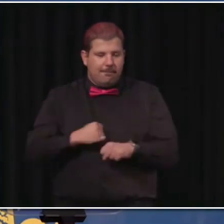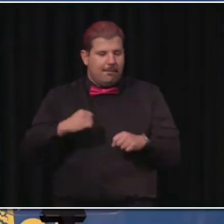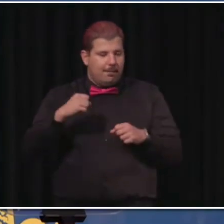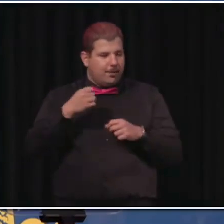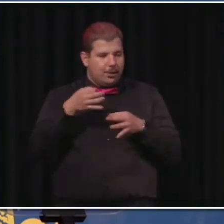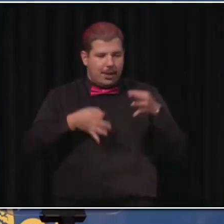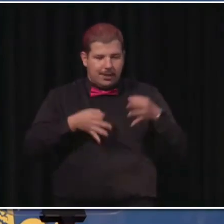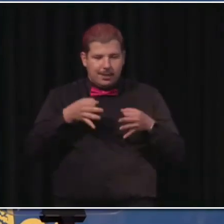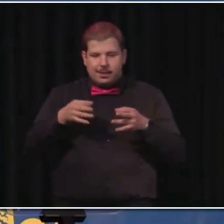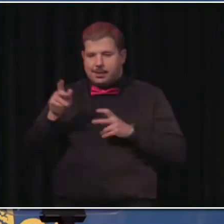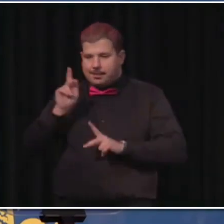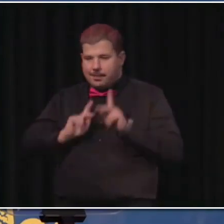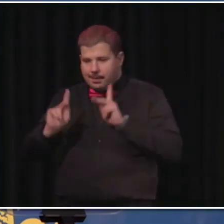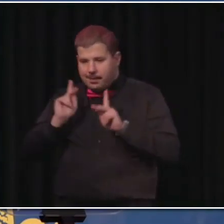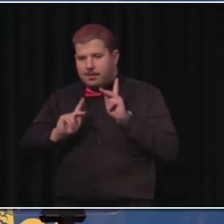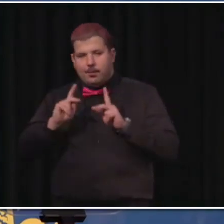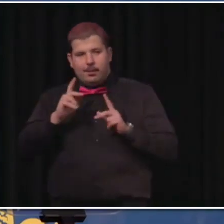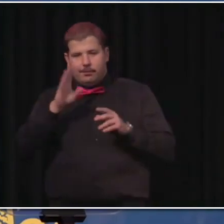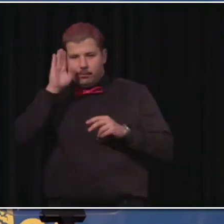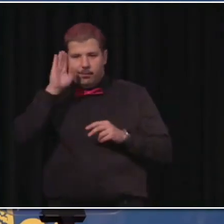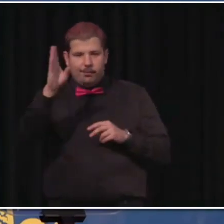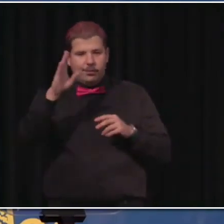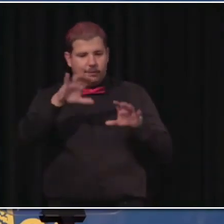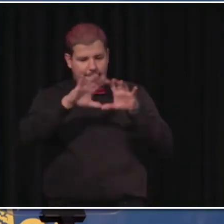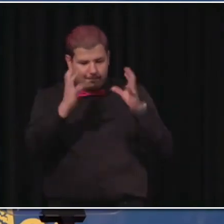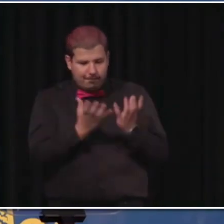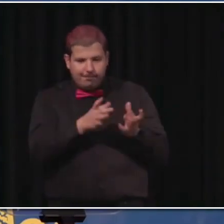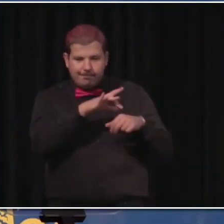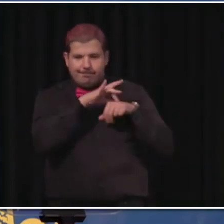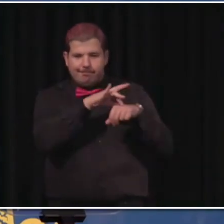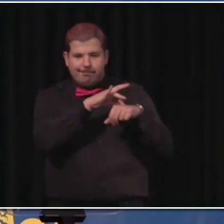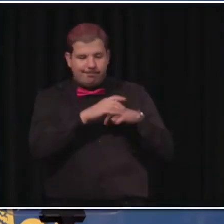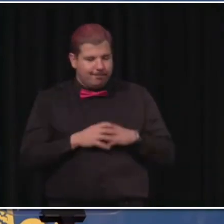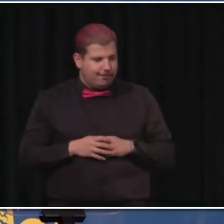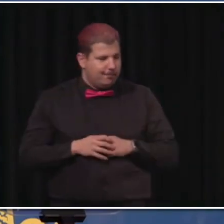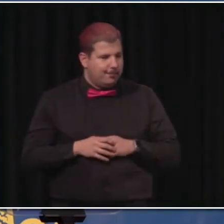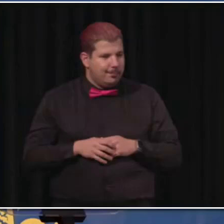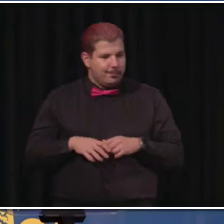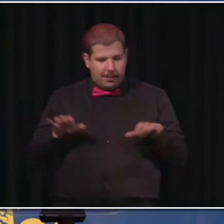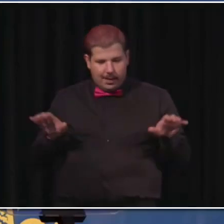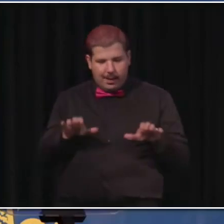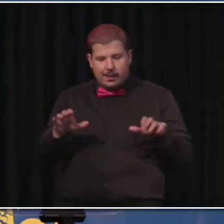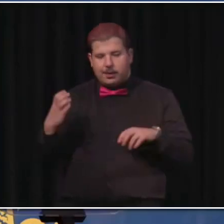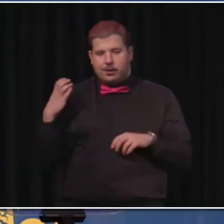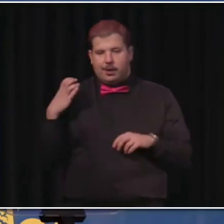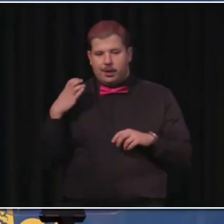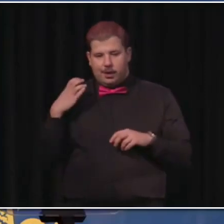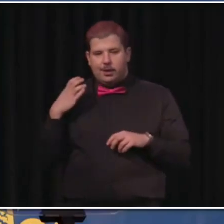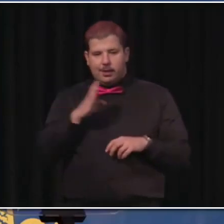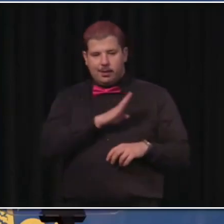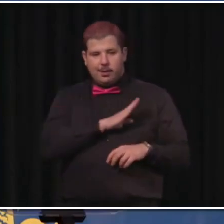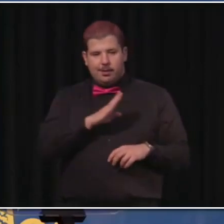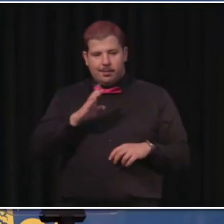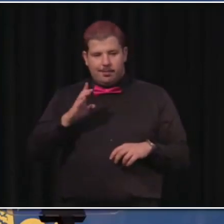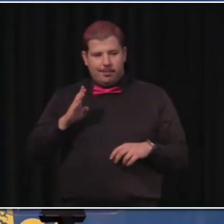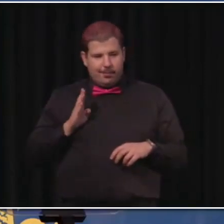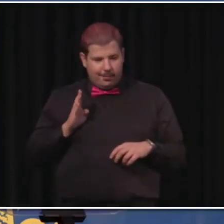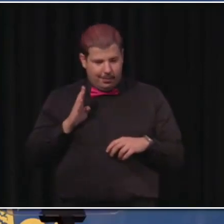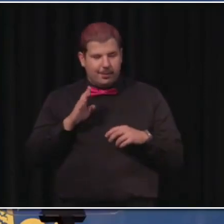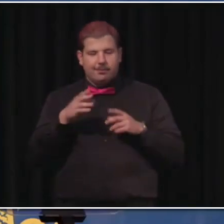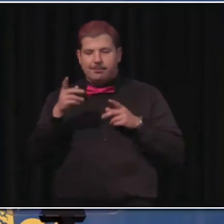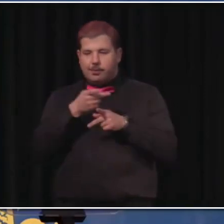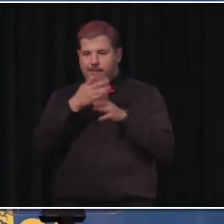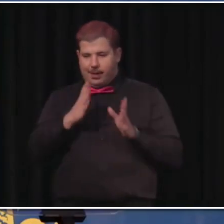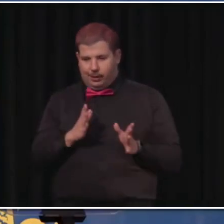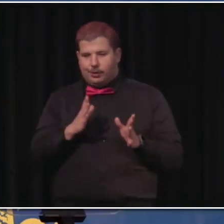justice, and for the future of our planet. As acting chair of the San Diego County Board of Supervisors, she is